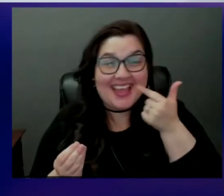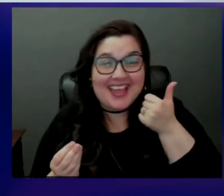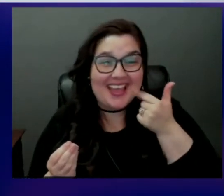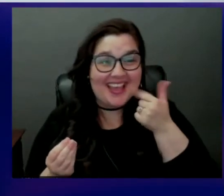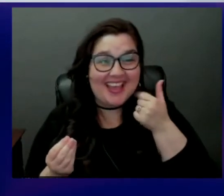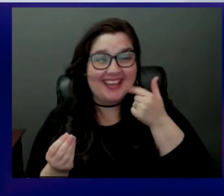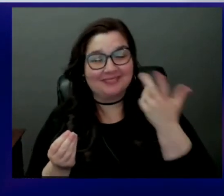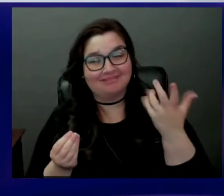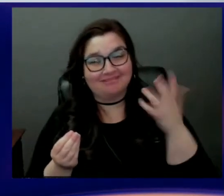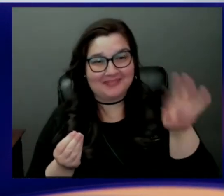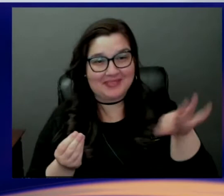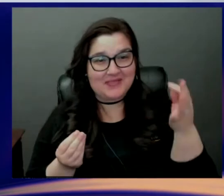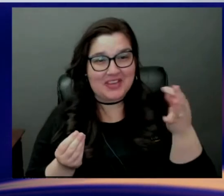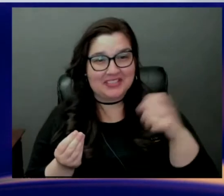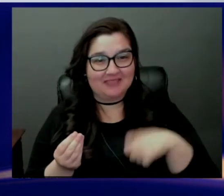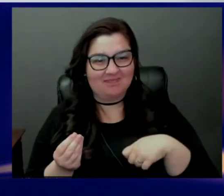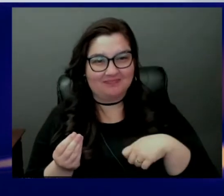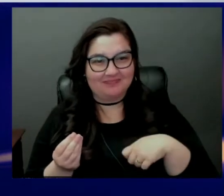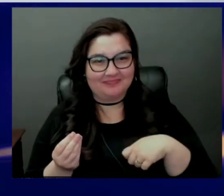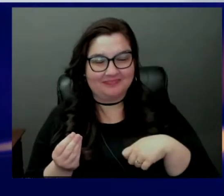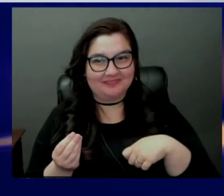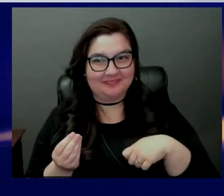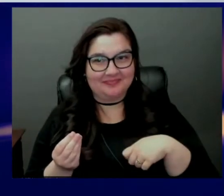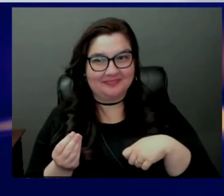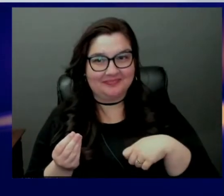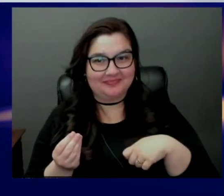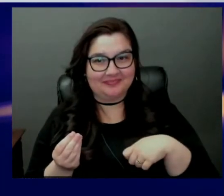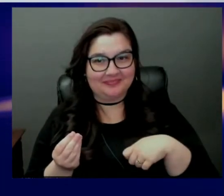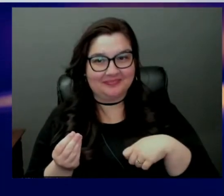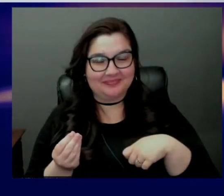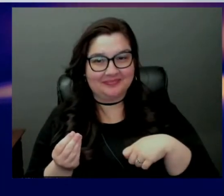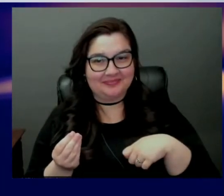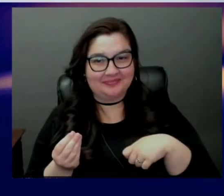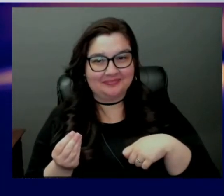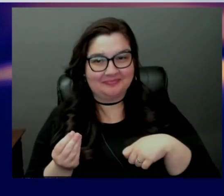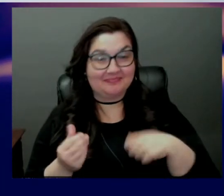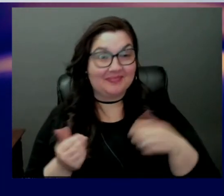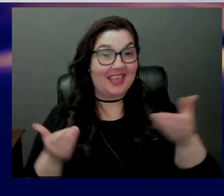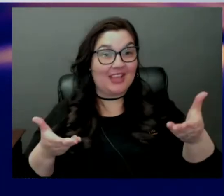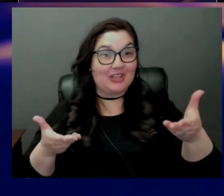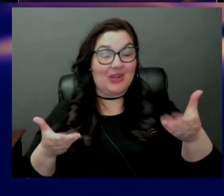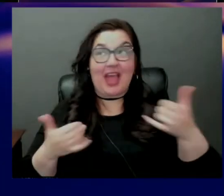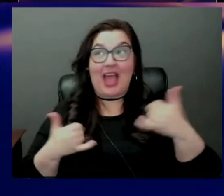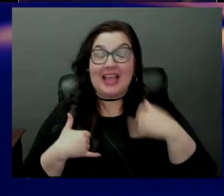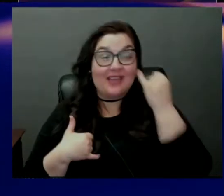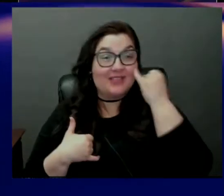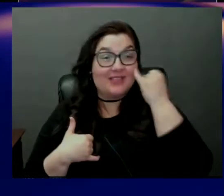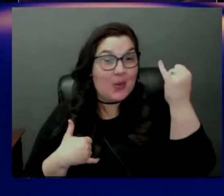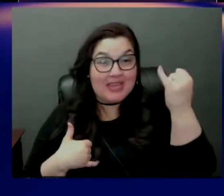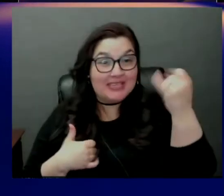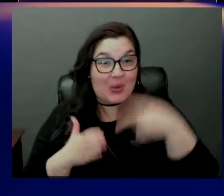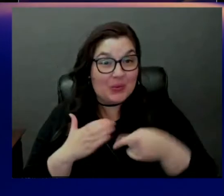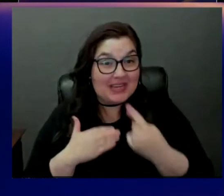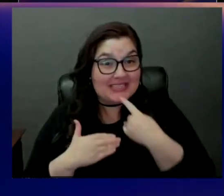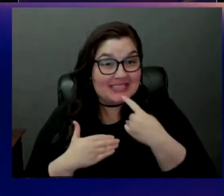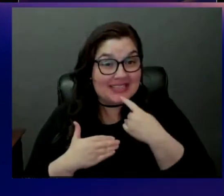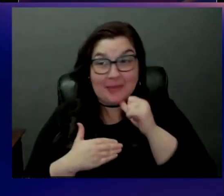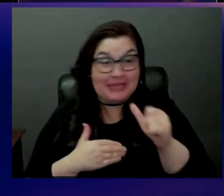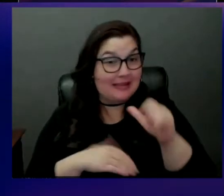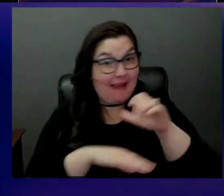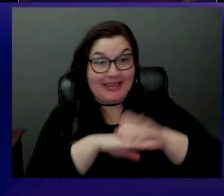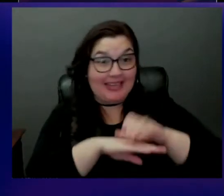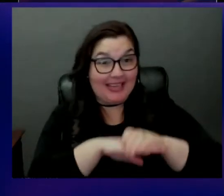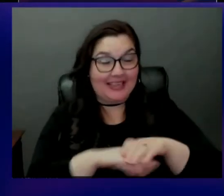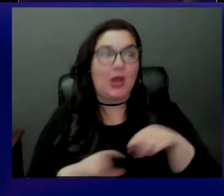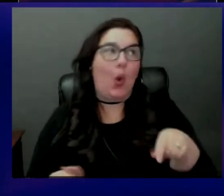fera beau, je sais qu'il neigeait, il répond. There you go. No idea you what guys it get said, that? but yes. I know funny. that it wasn't English. It was funny. It was